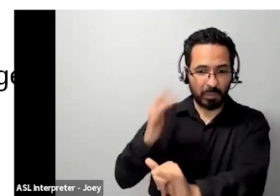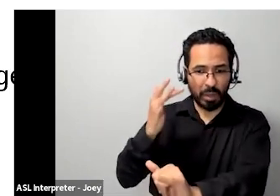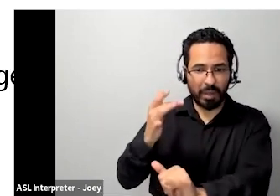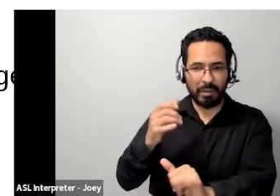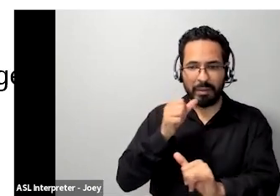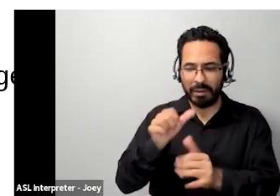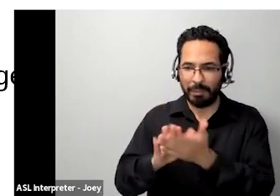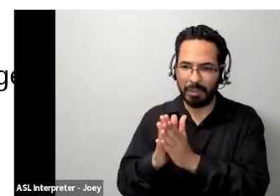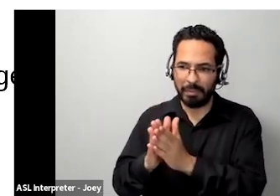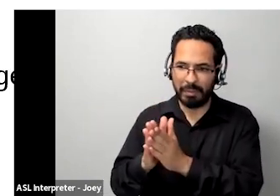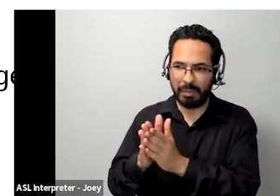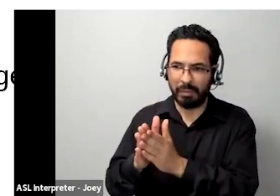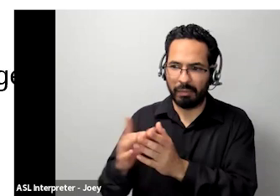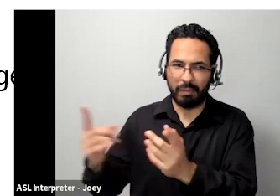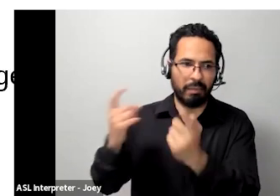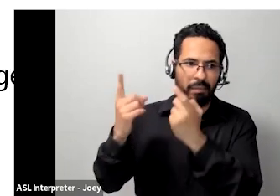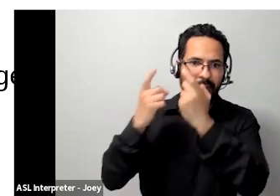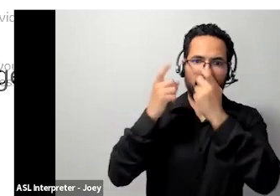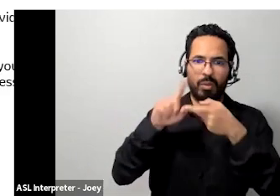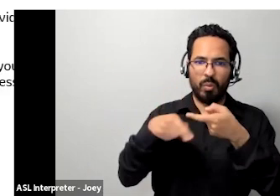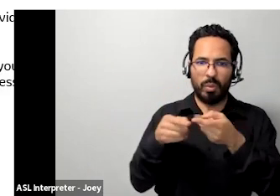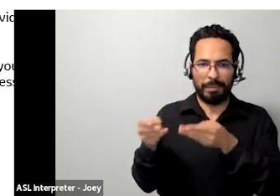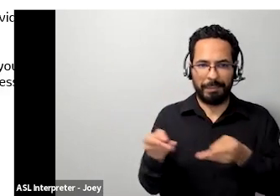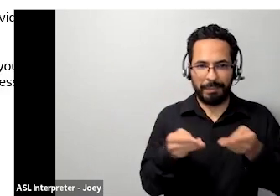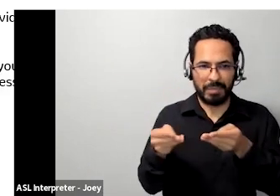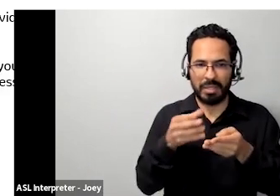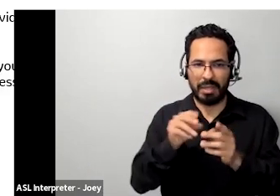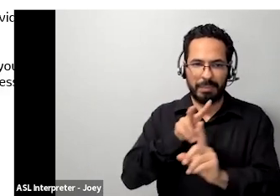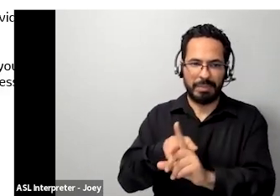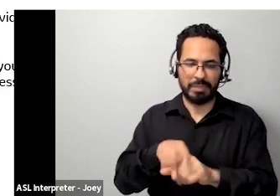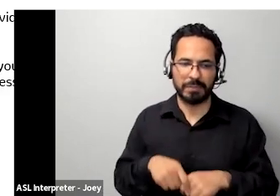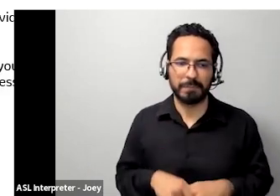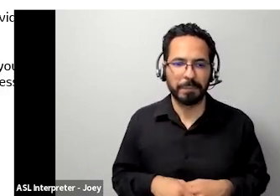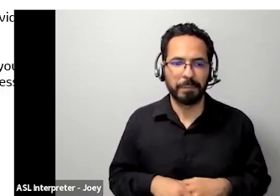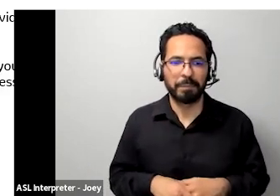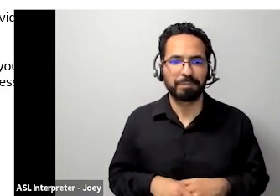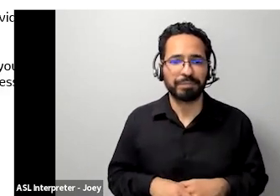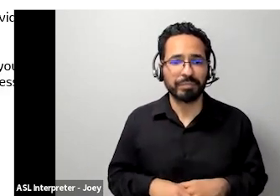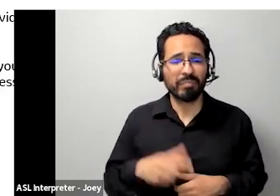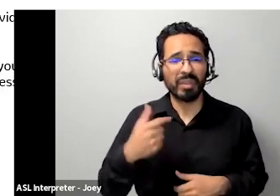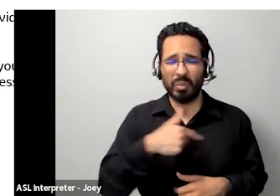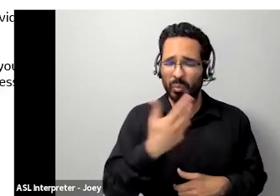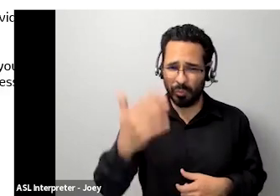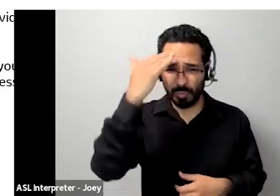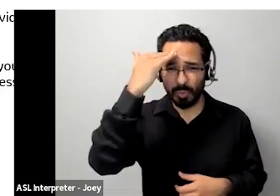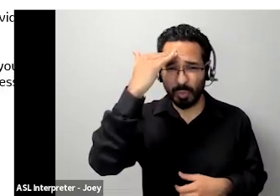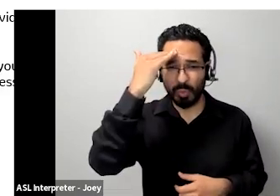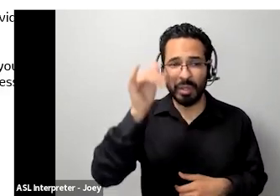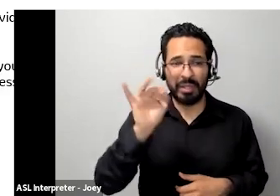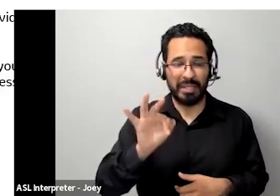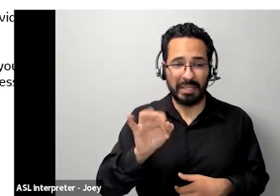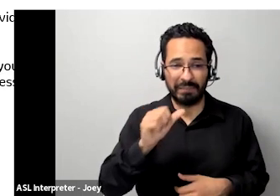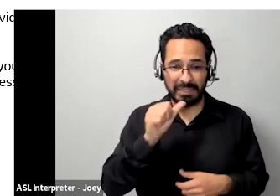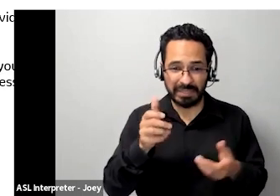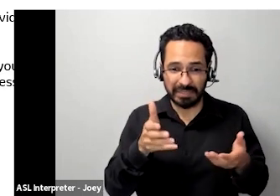you're trying to actually do remediation and implementation. And of course, we all know that if you don't, nothing gets done if it's